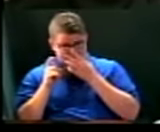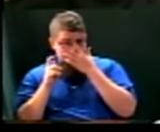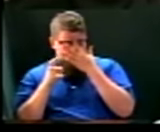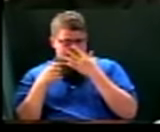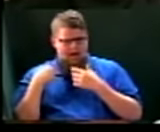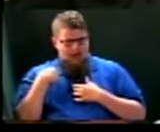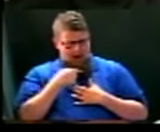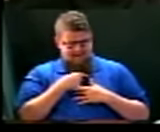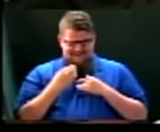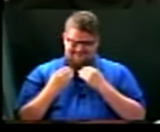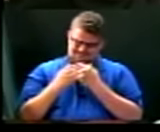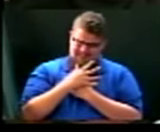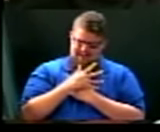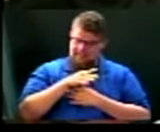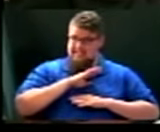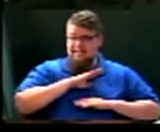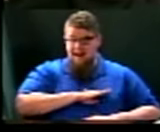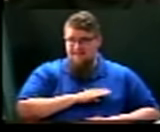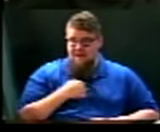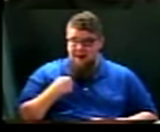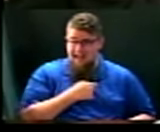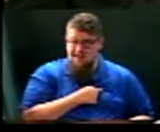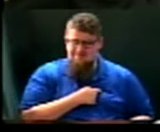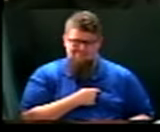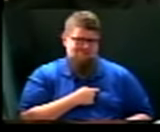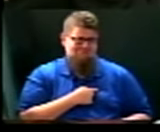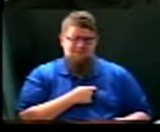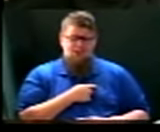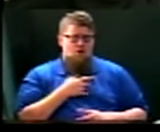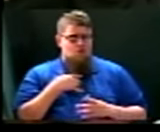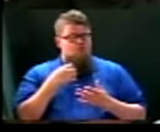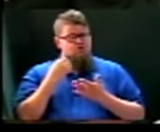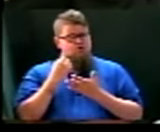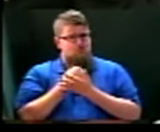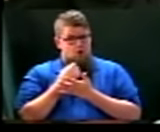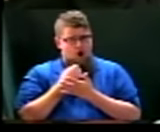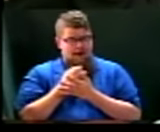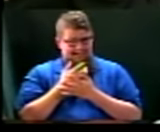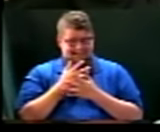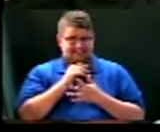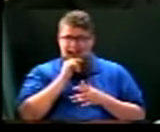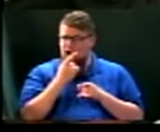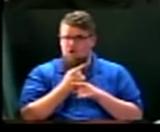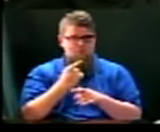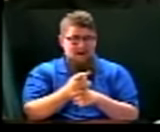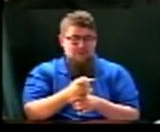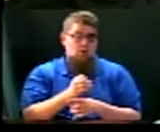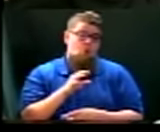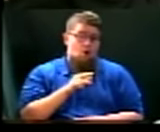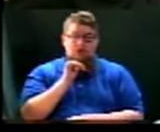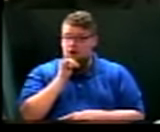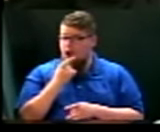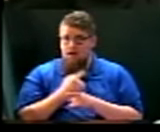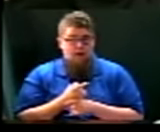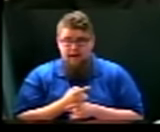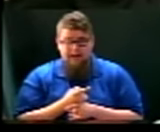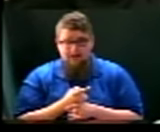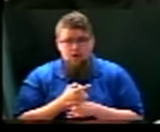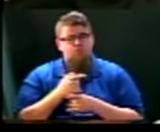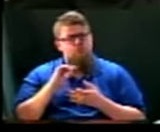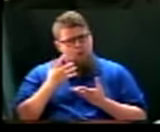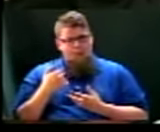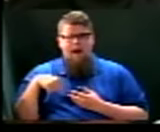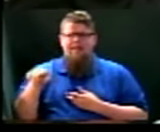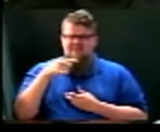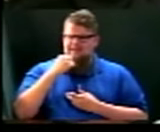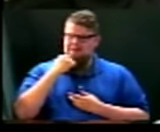were affected placated? We were scored inaccurately or not at all. We want to be taken seriously, and we want